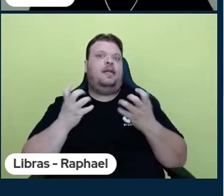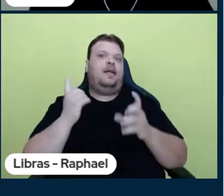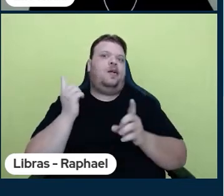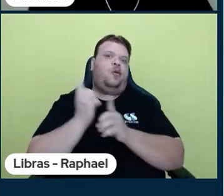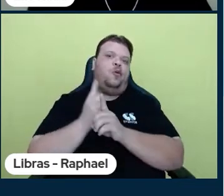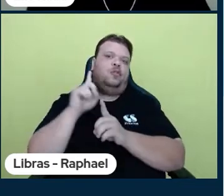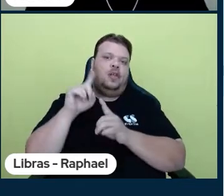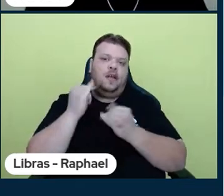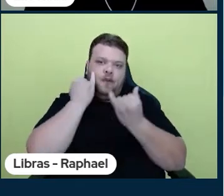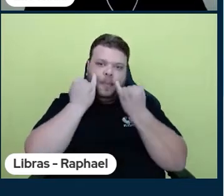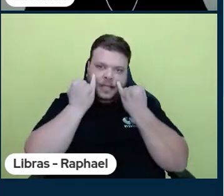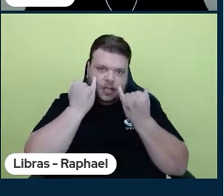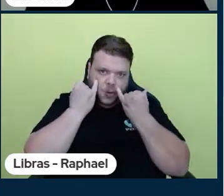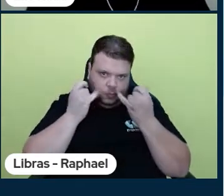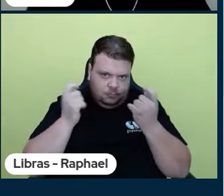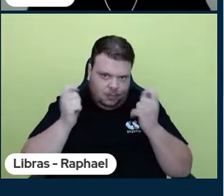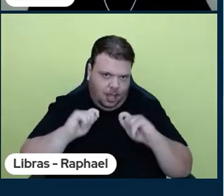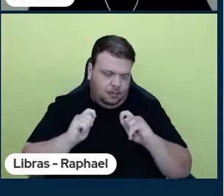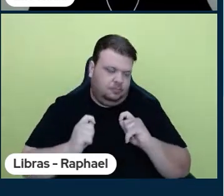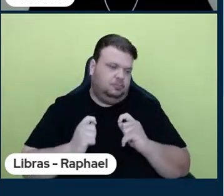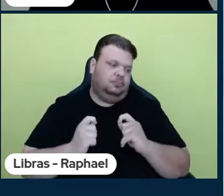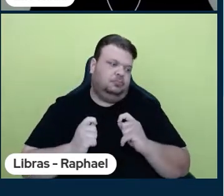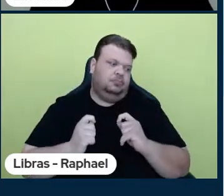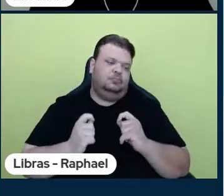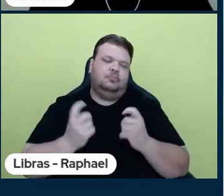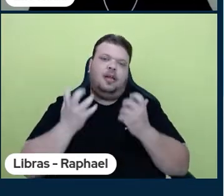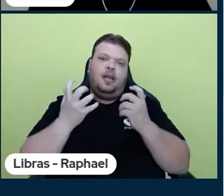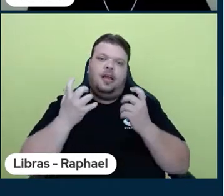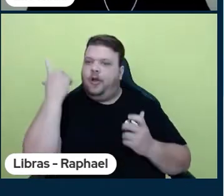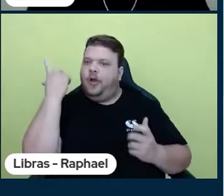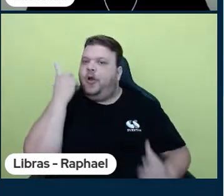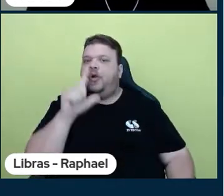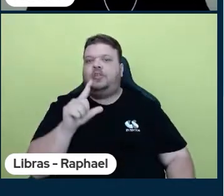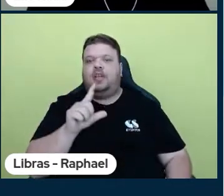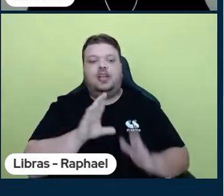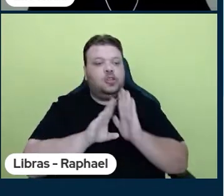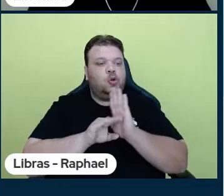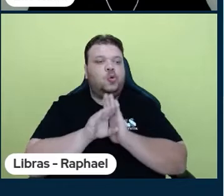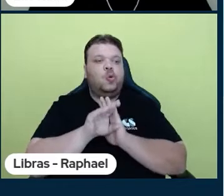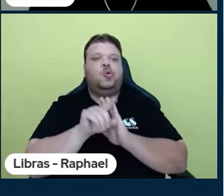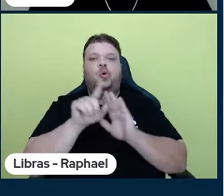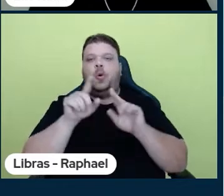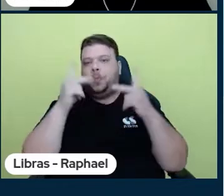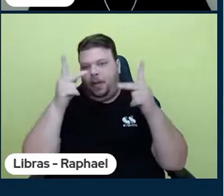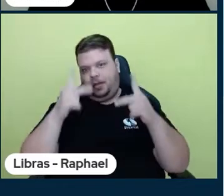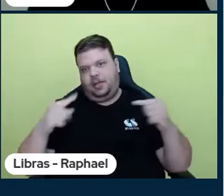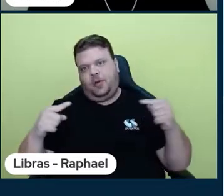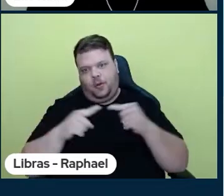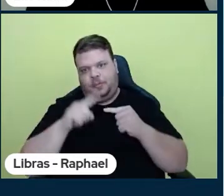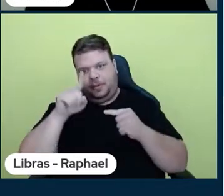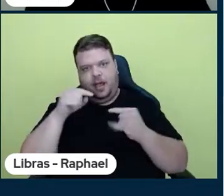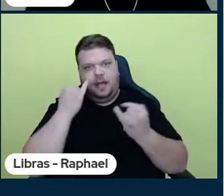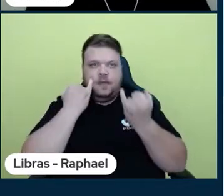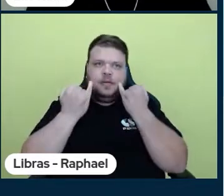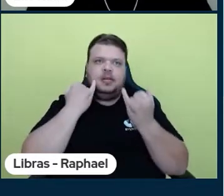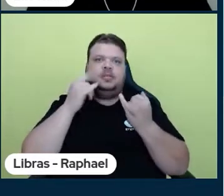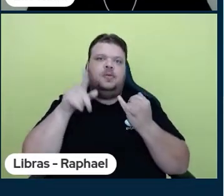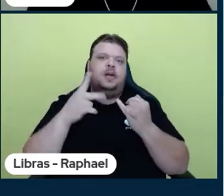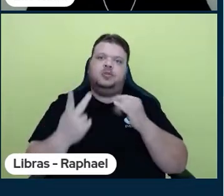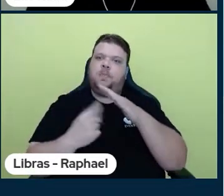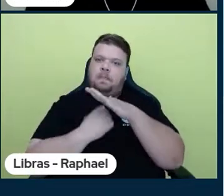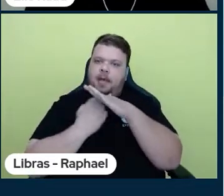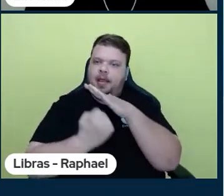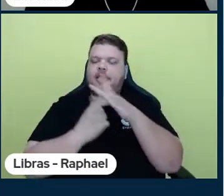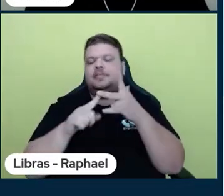for the people of the company, for the product. GPT-3 is a product, so in this case, it's a